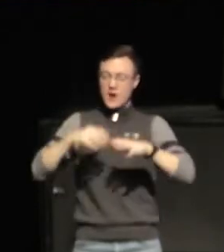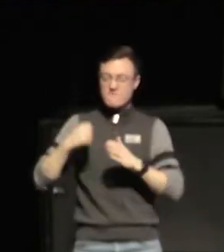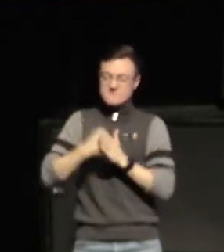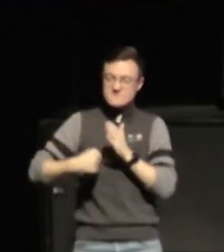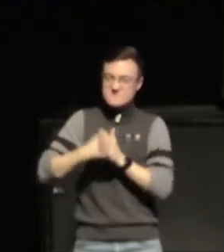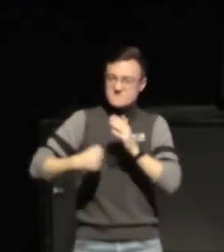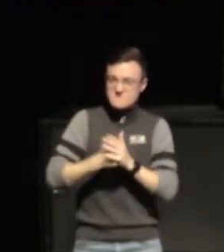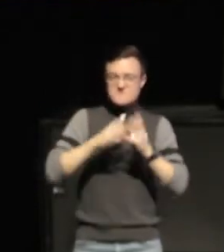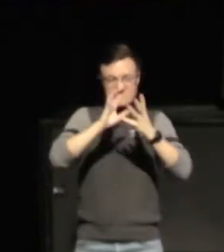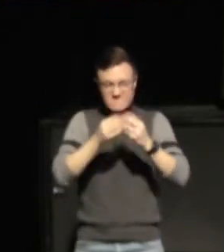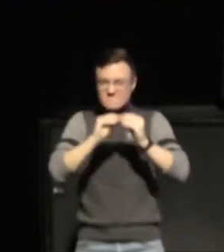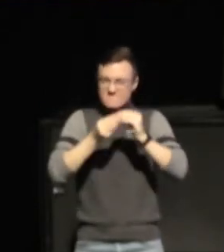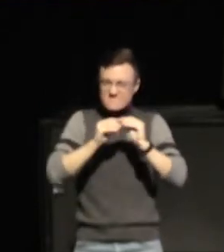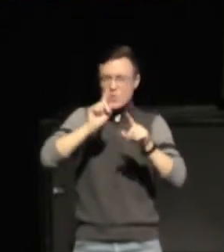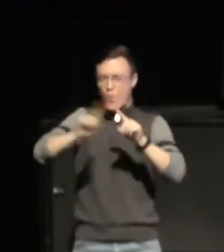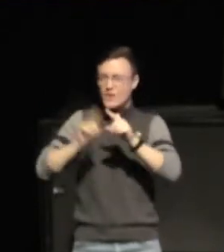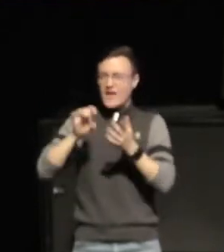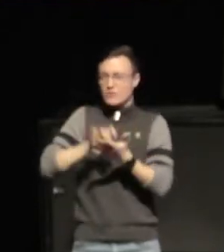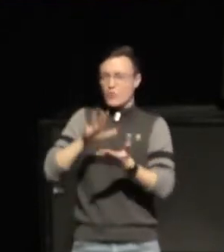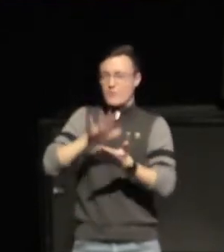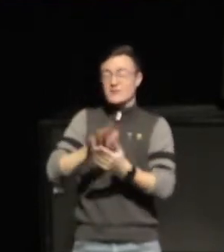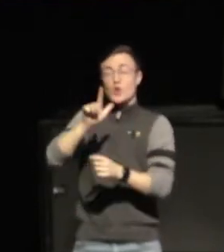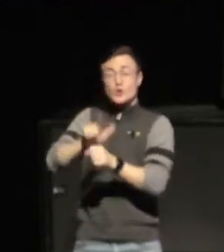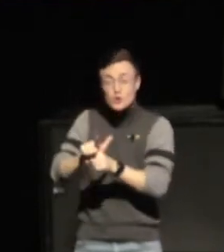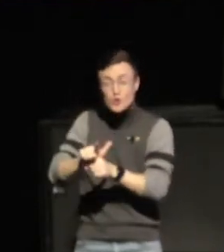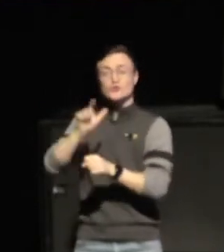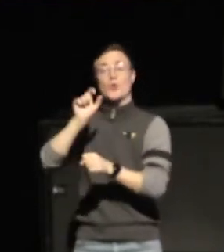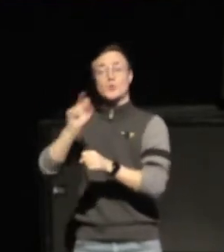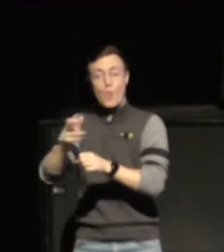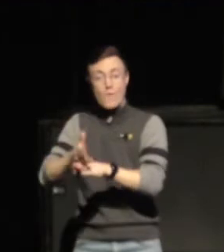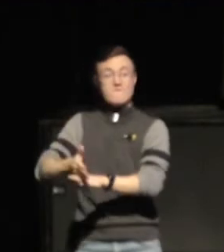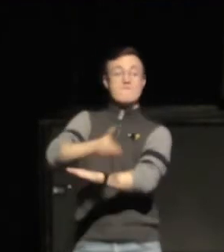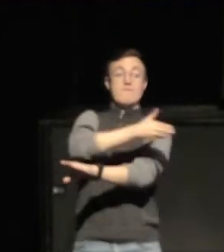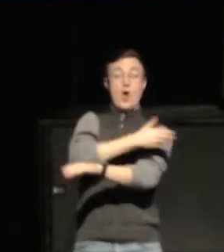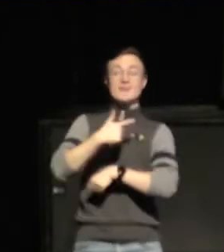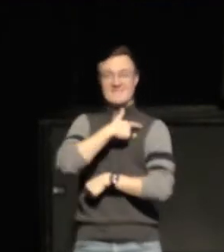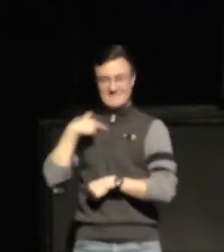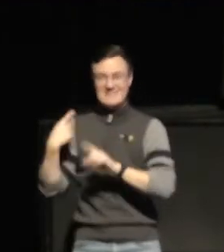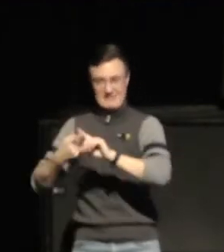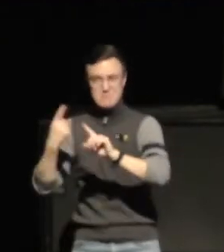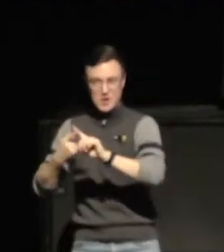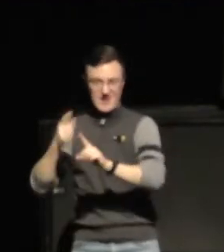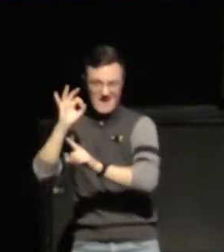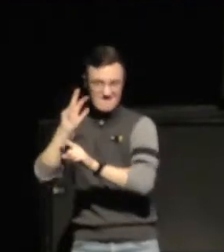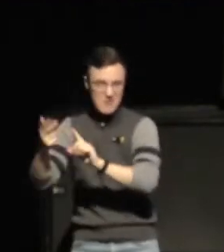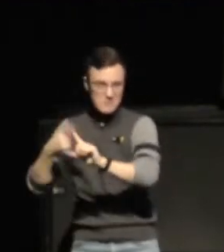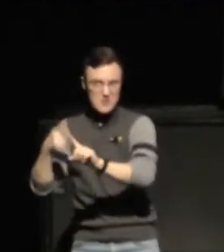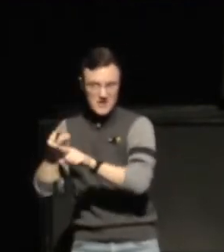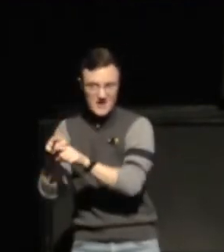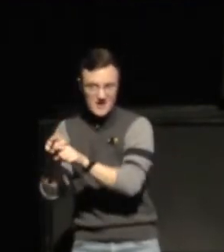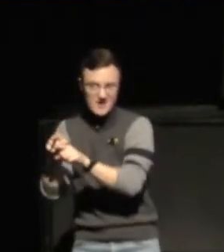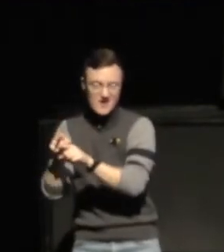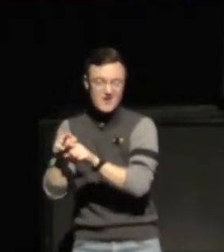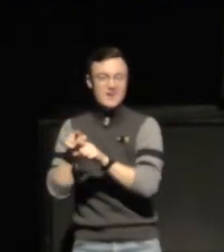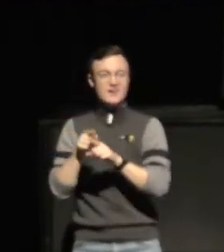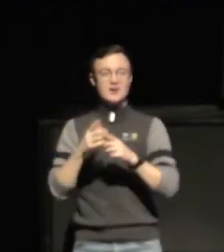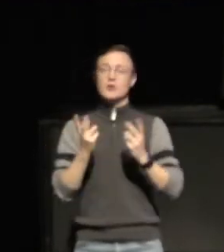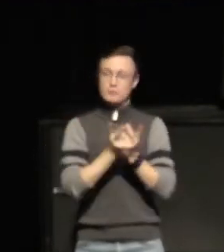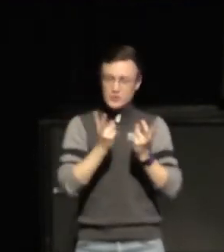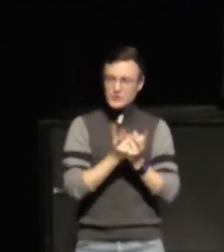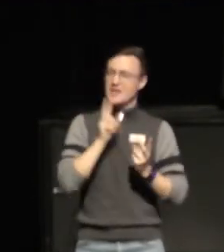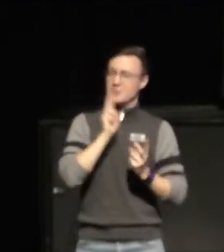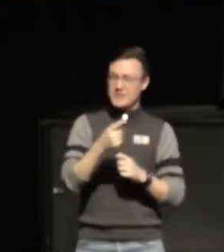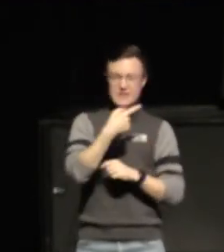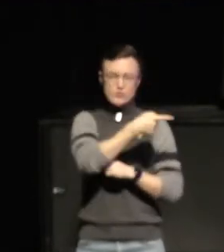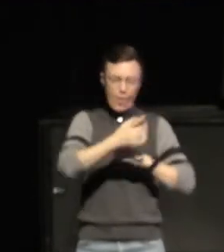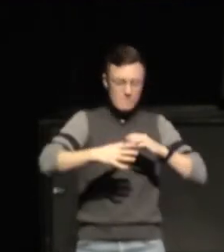documents for 17 years prior to the adoption of the UN Declaration on the Rights of Peasants, and it was really something that was from the ground